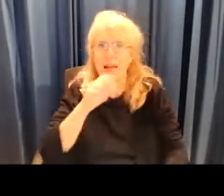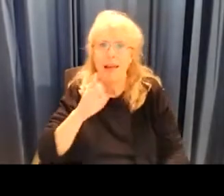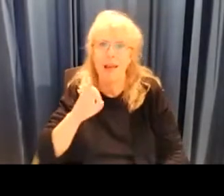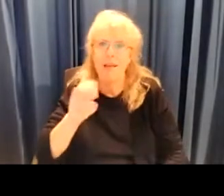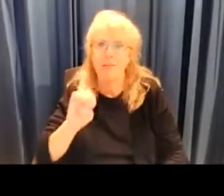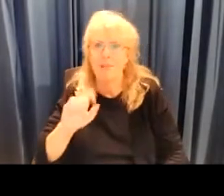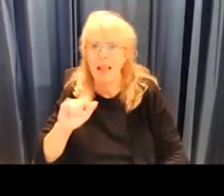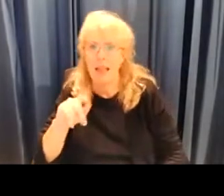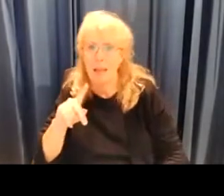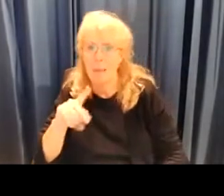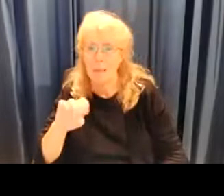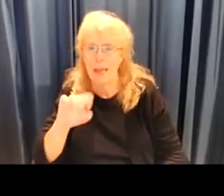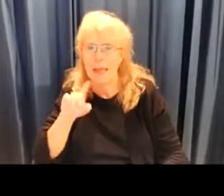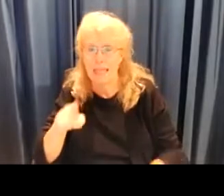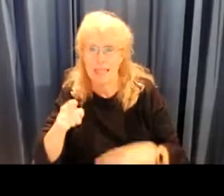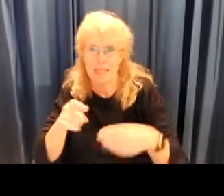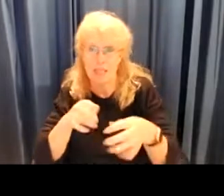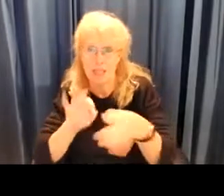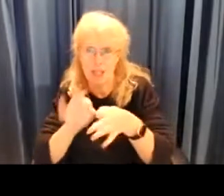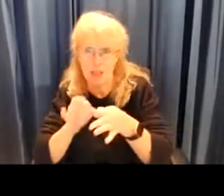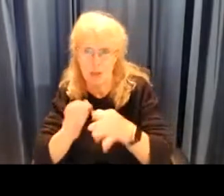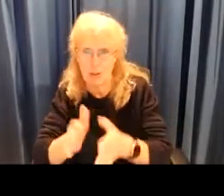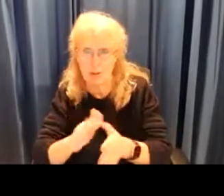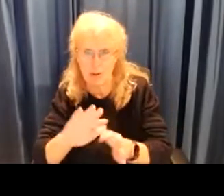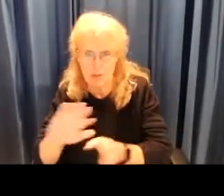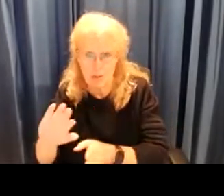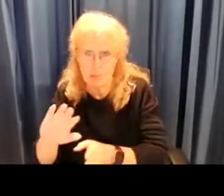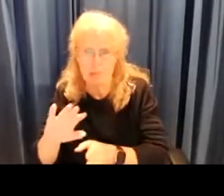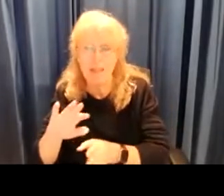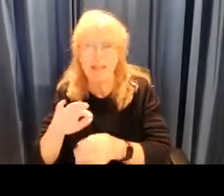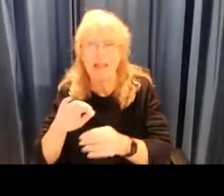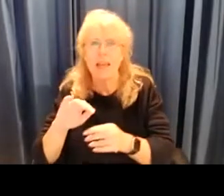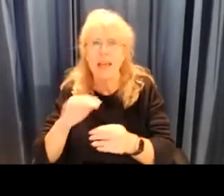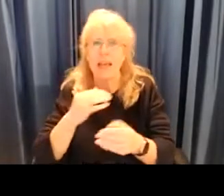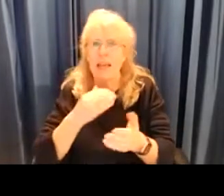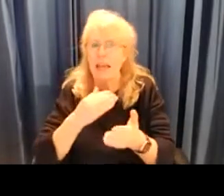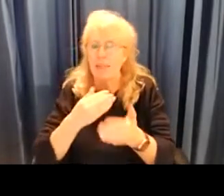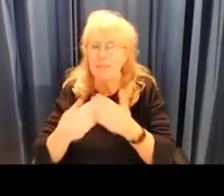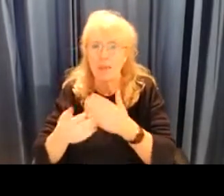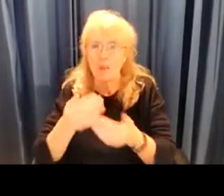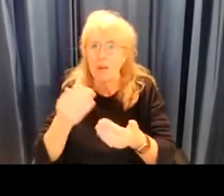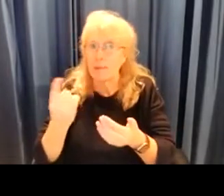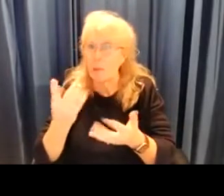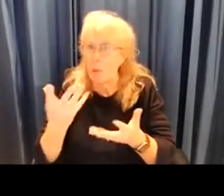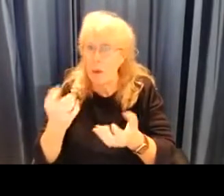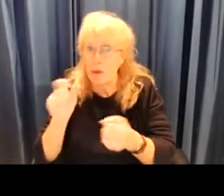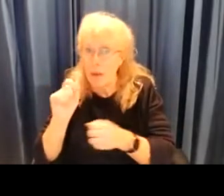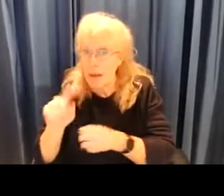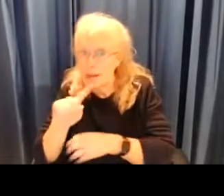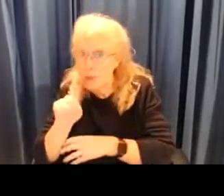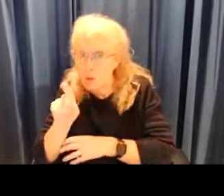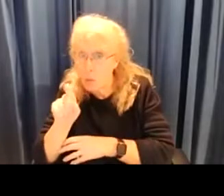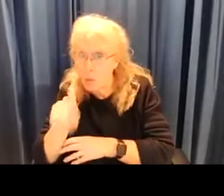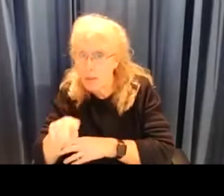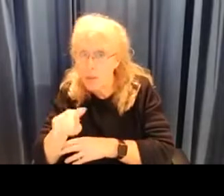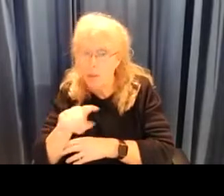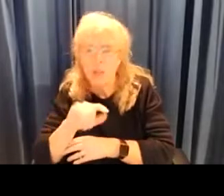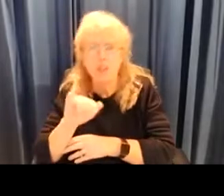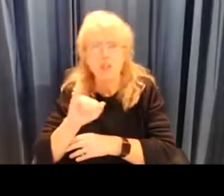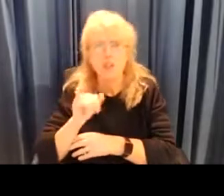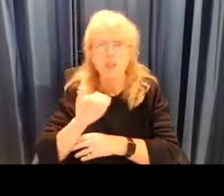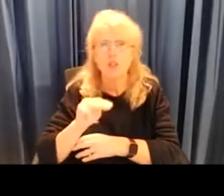interpreter, in case there were any Spanish speakers in here. And so if anybody wanted to ask another question, Jim, we've been